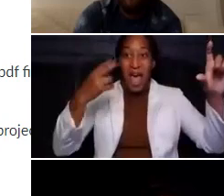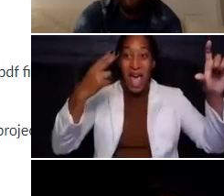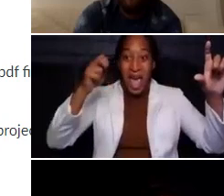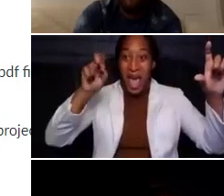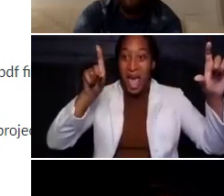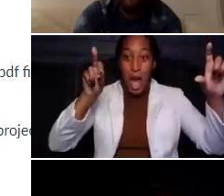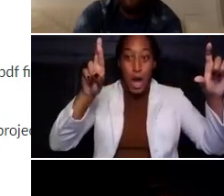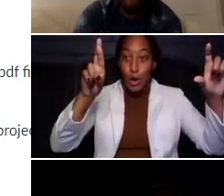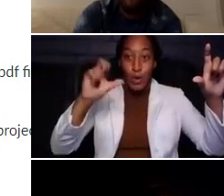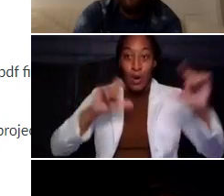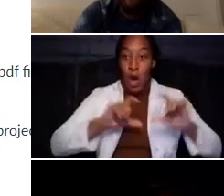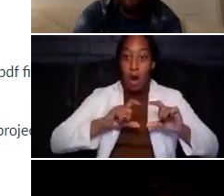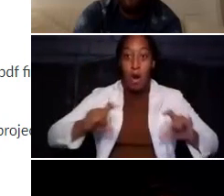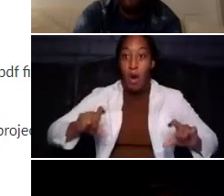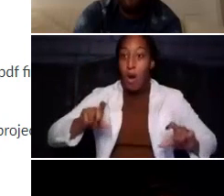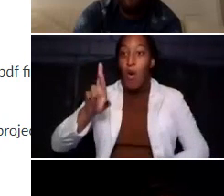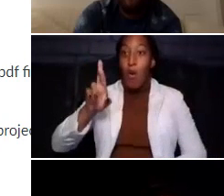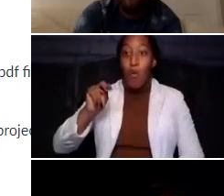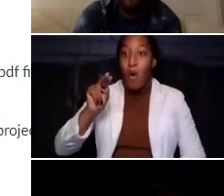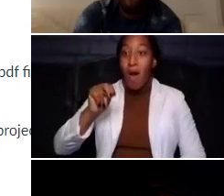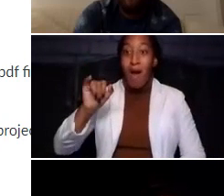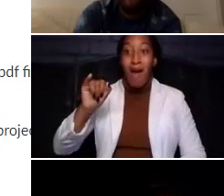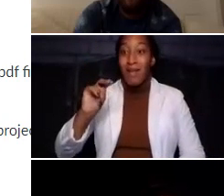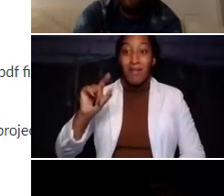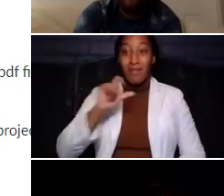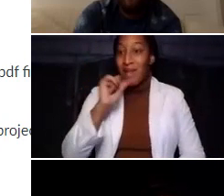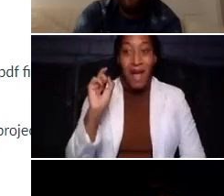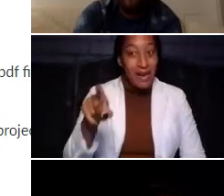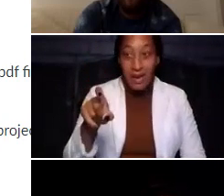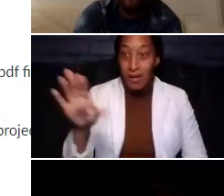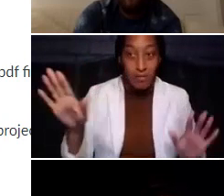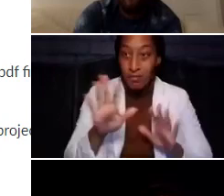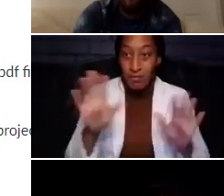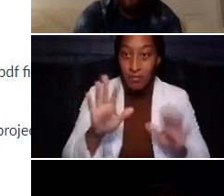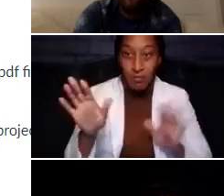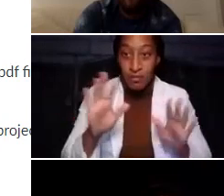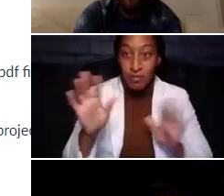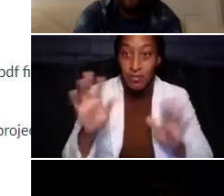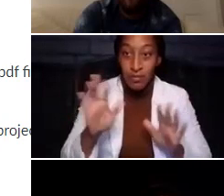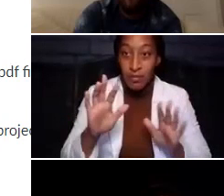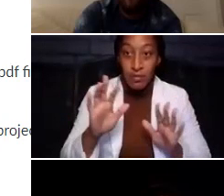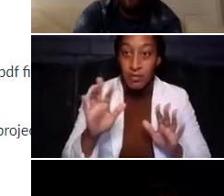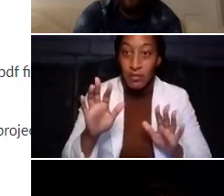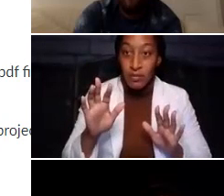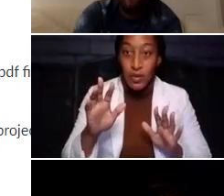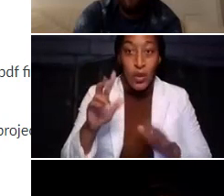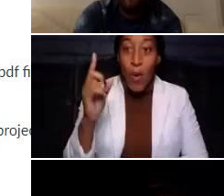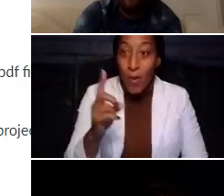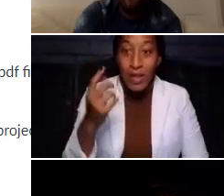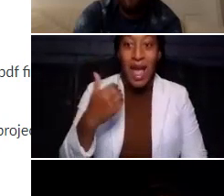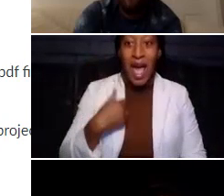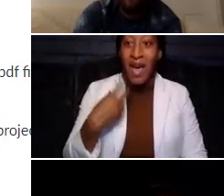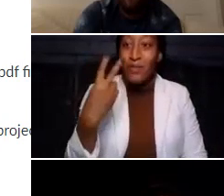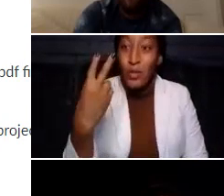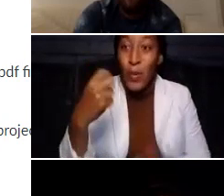Please do not use a running header. The reason being, you're only writing a 2-page summary. If